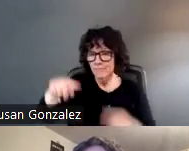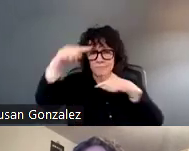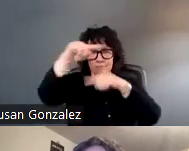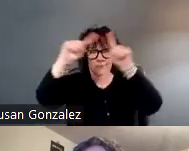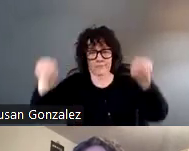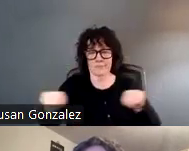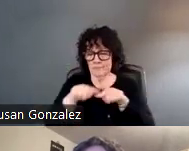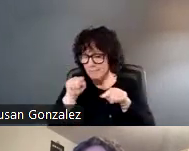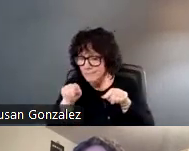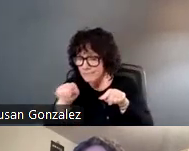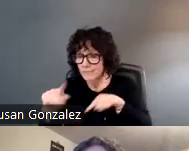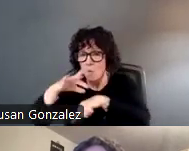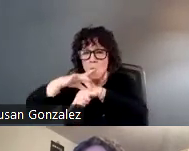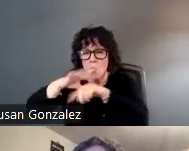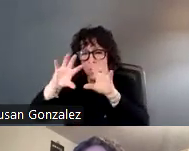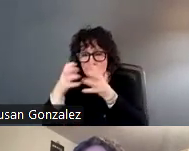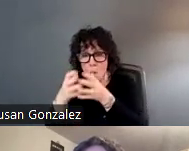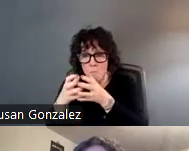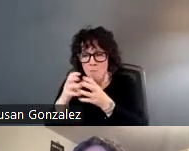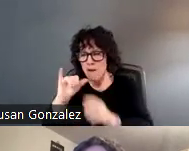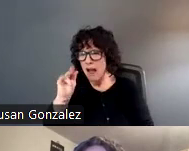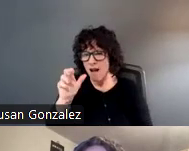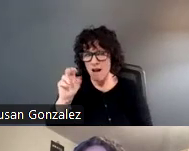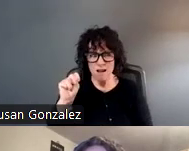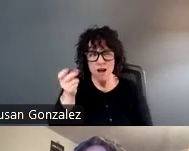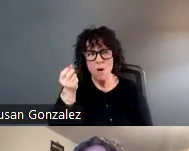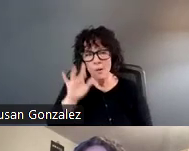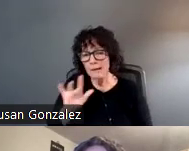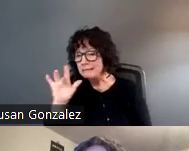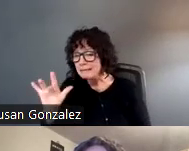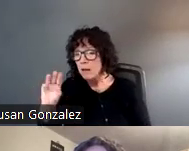globe icon or the word more at the bottom of your screen.